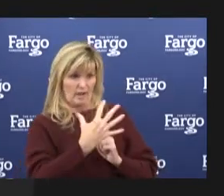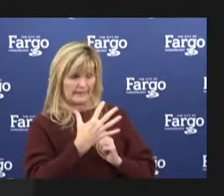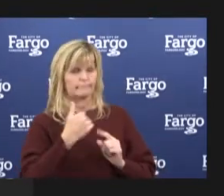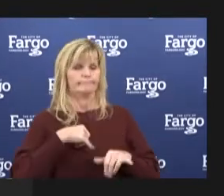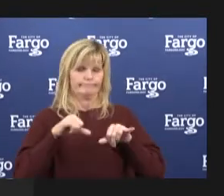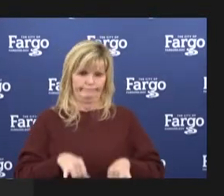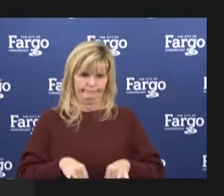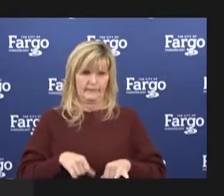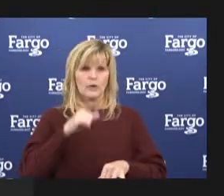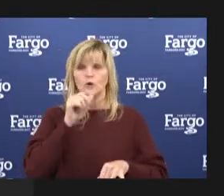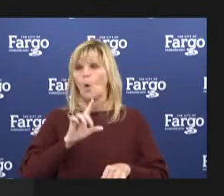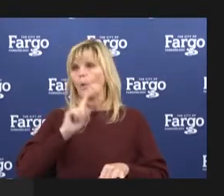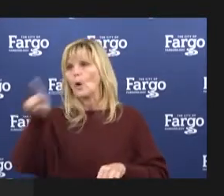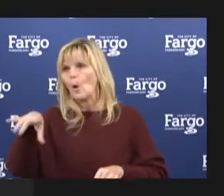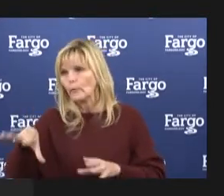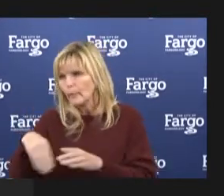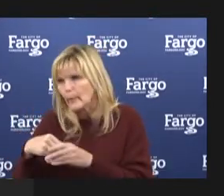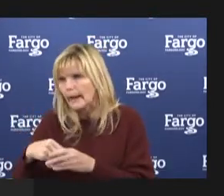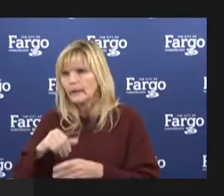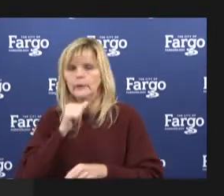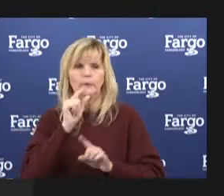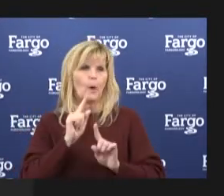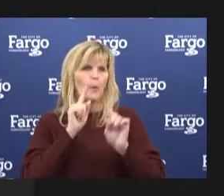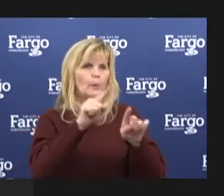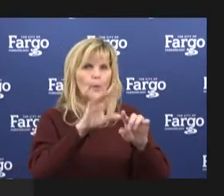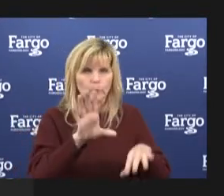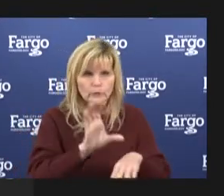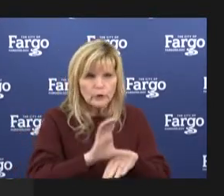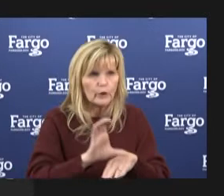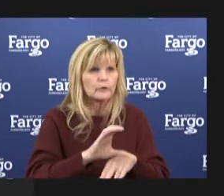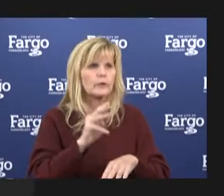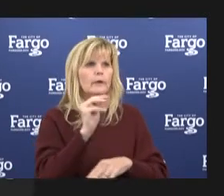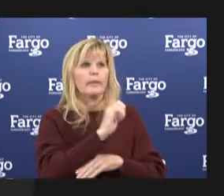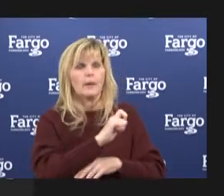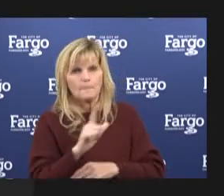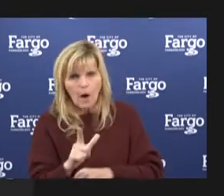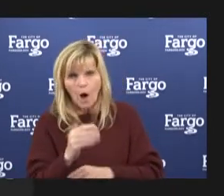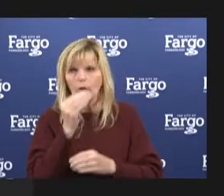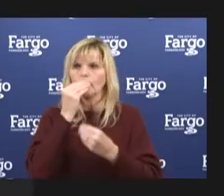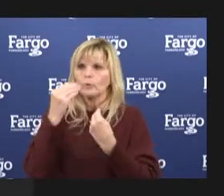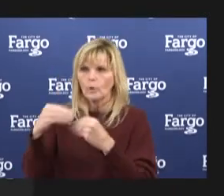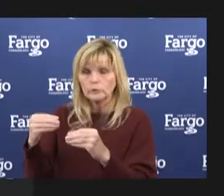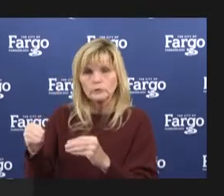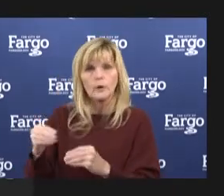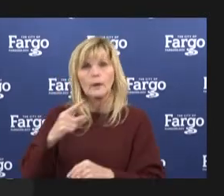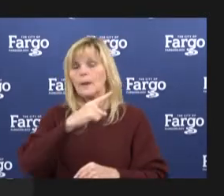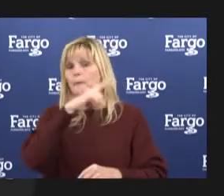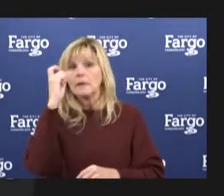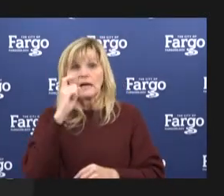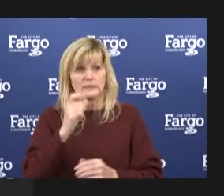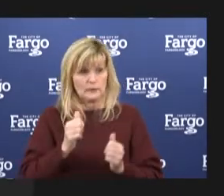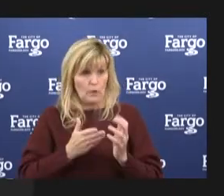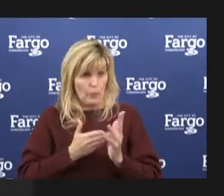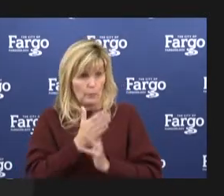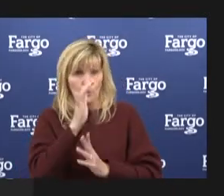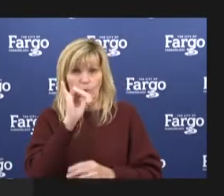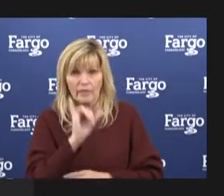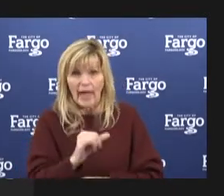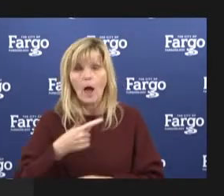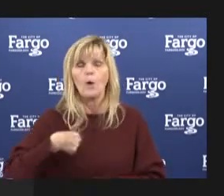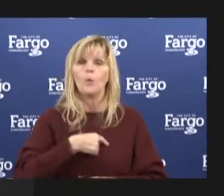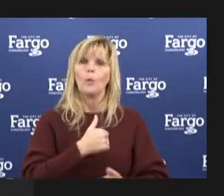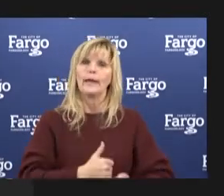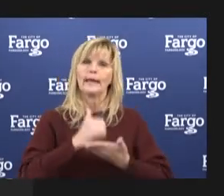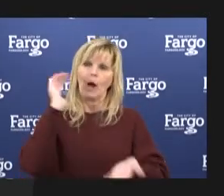avoid going to the wedding. You do avoid going to church, the mall, the grocery store, because it is through that we can help